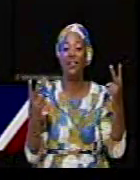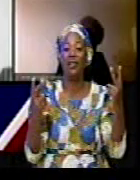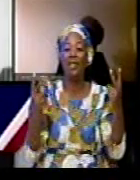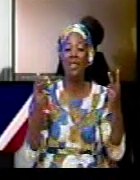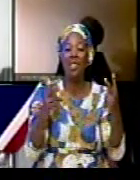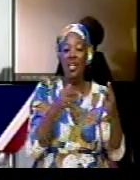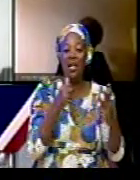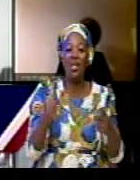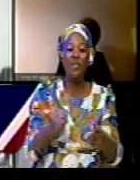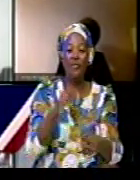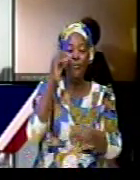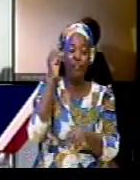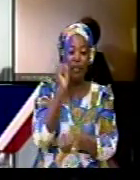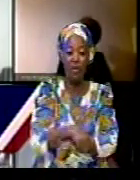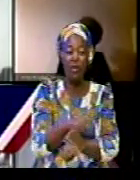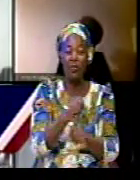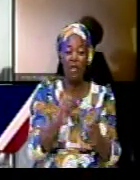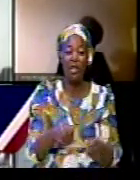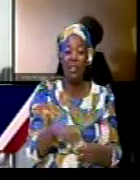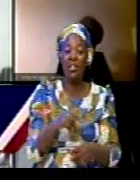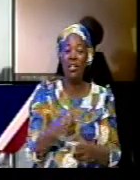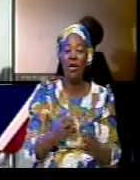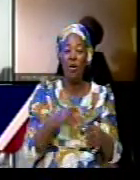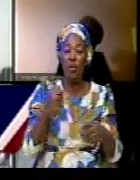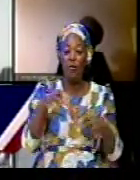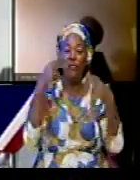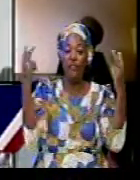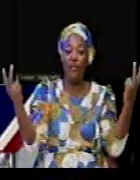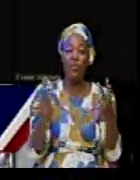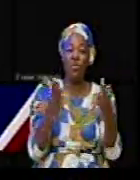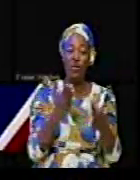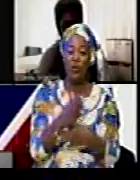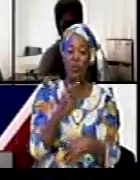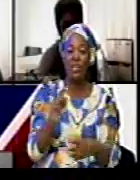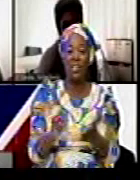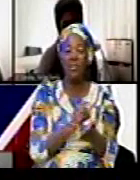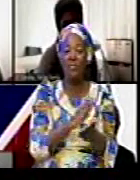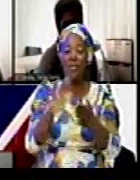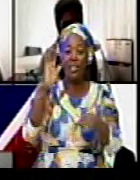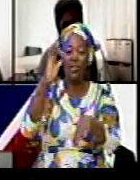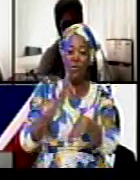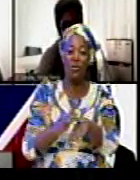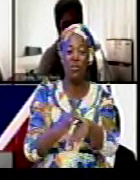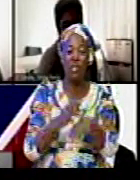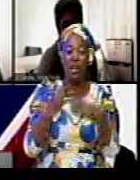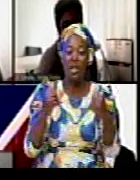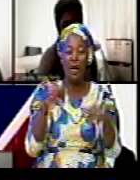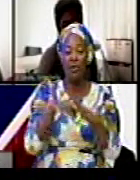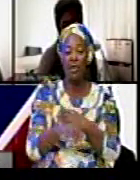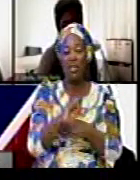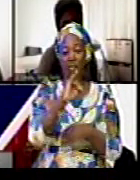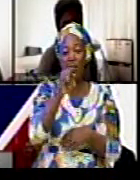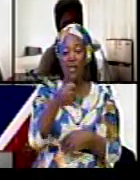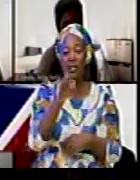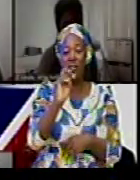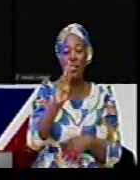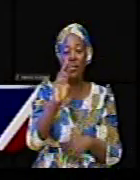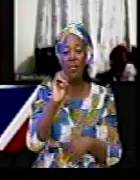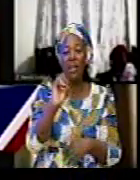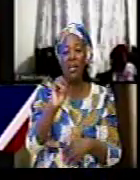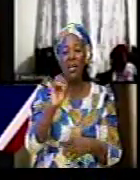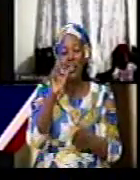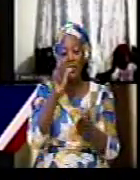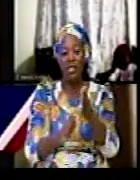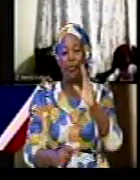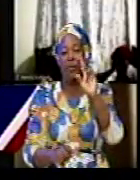Somebody shout triumph. The triumph of victors through the divine touch.